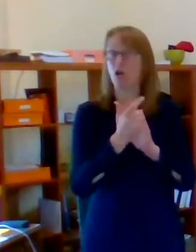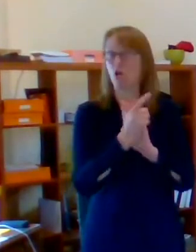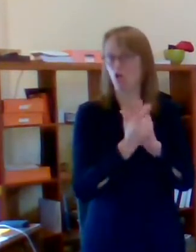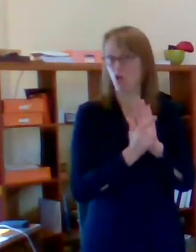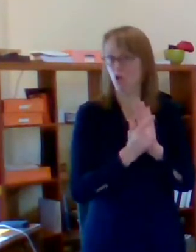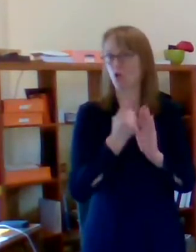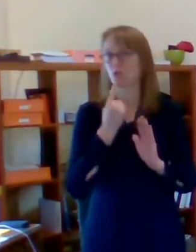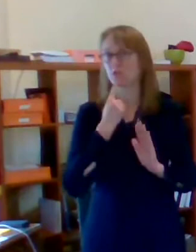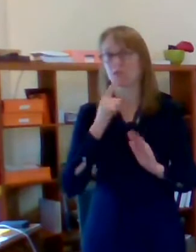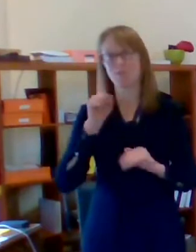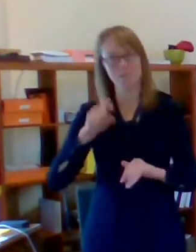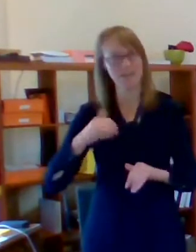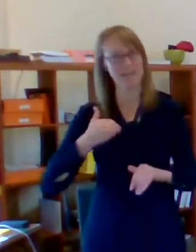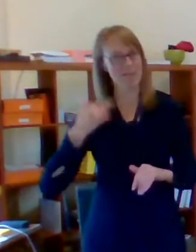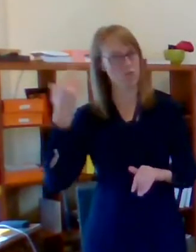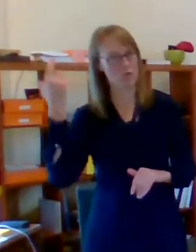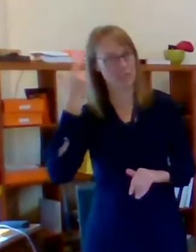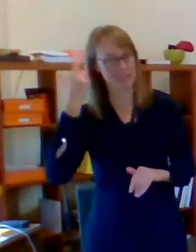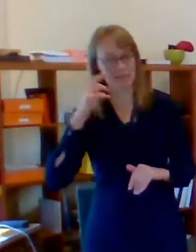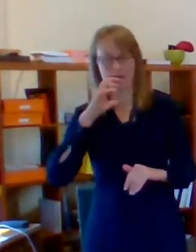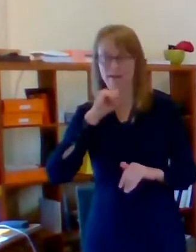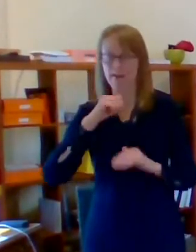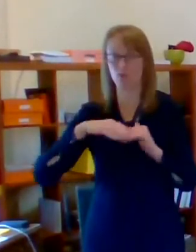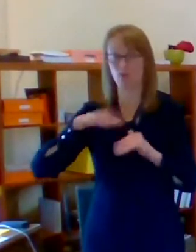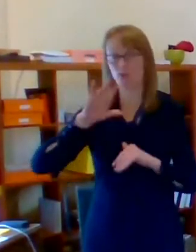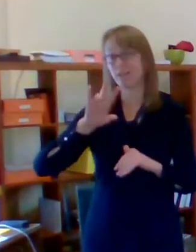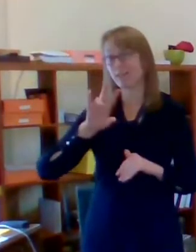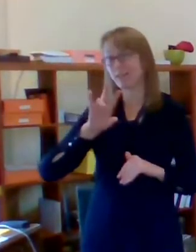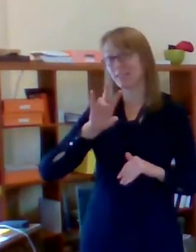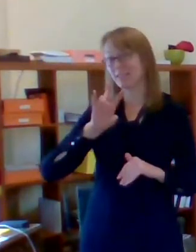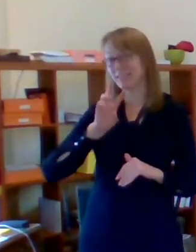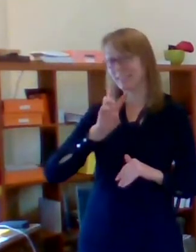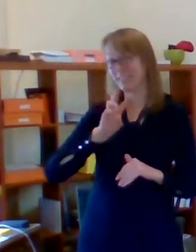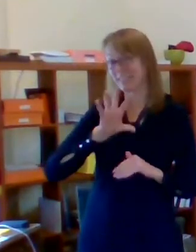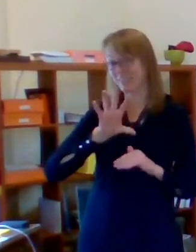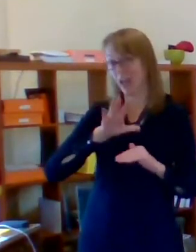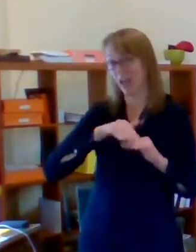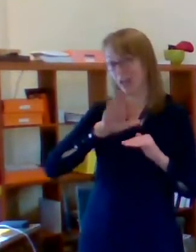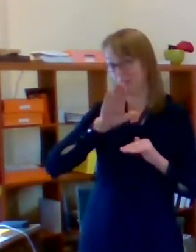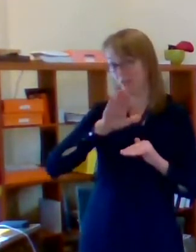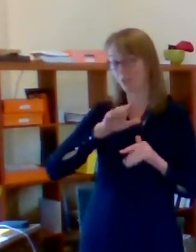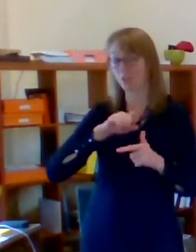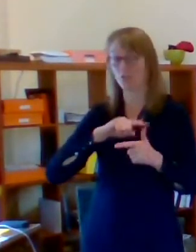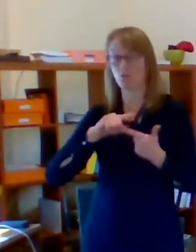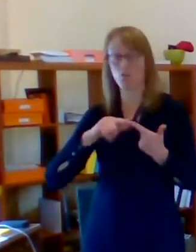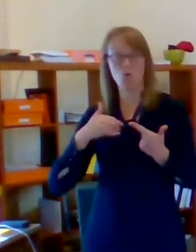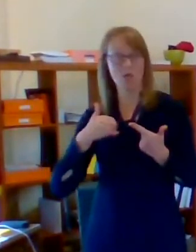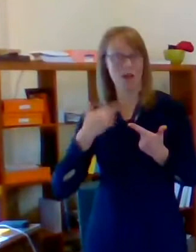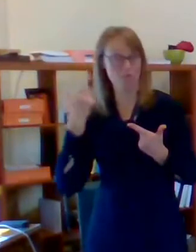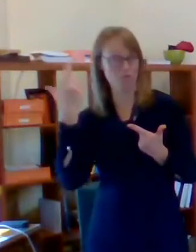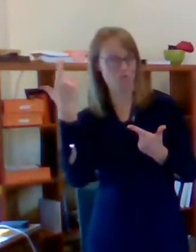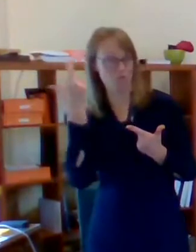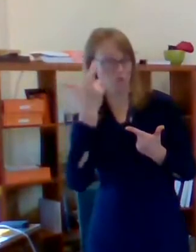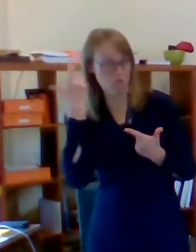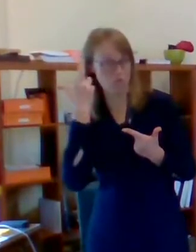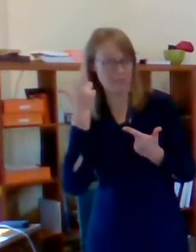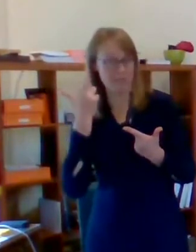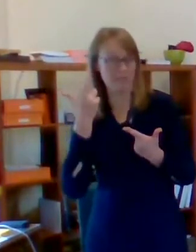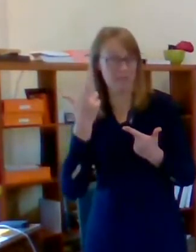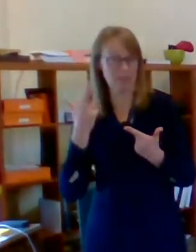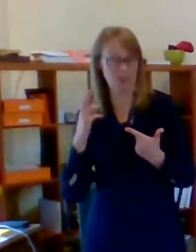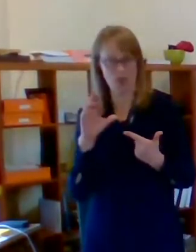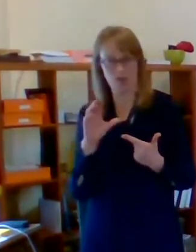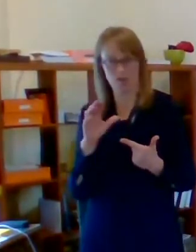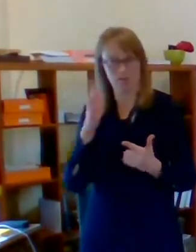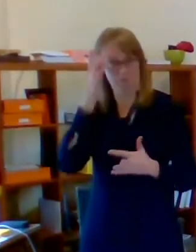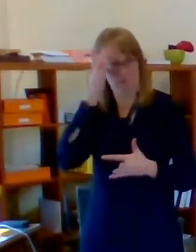a reason. If you have an underlying health condition, that's a reason. For COVID, if you think you're going to be out of town on election day, or that you might be out of